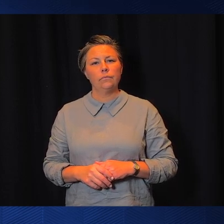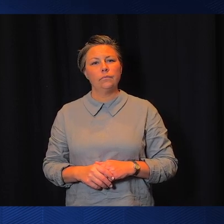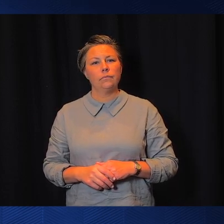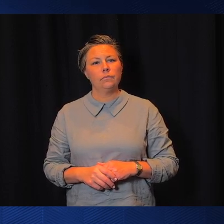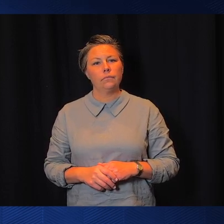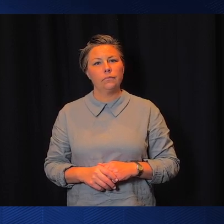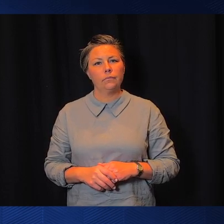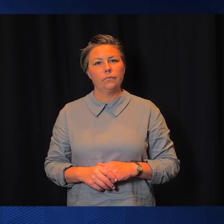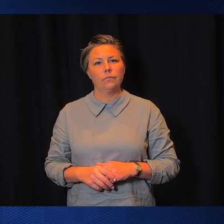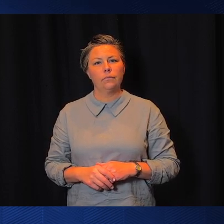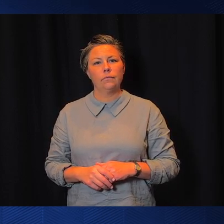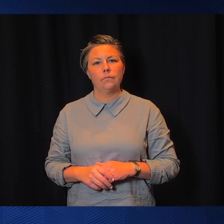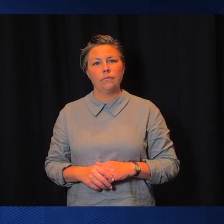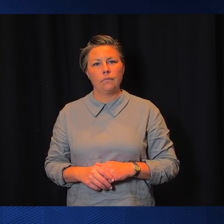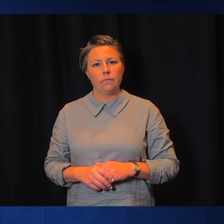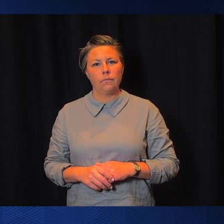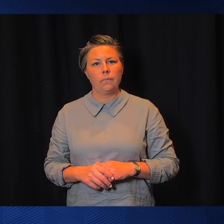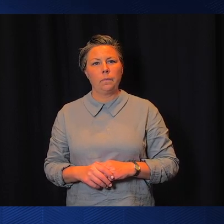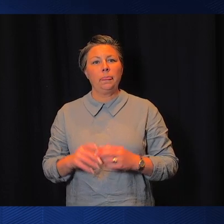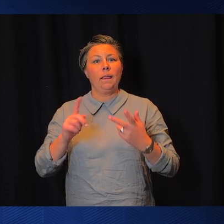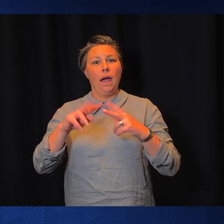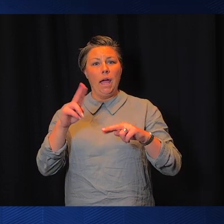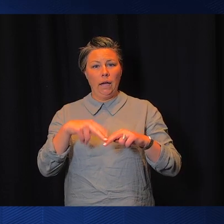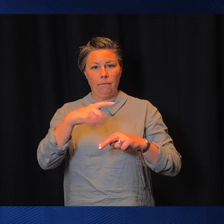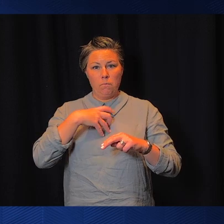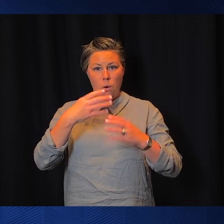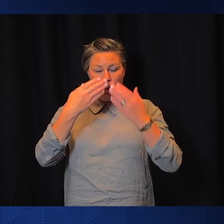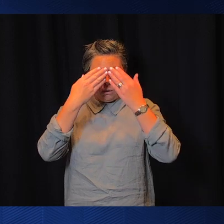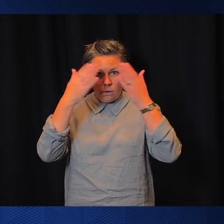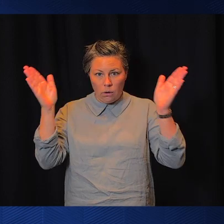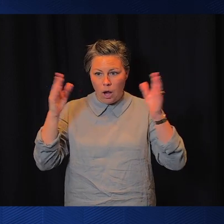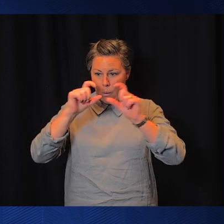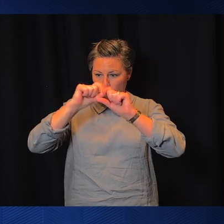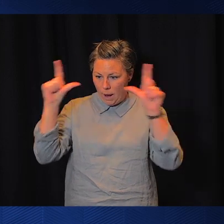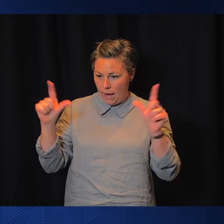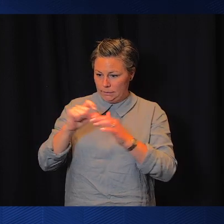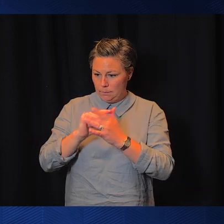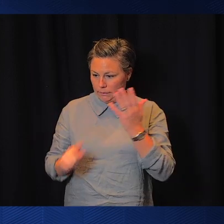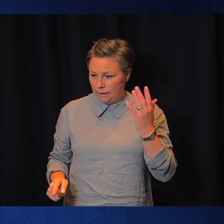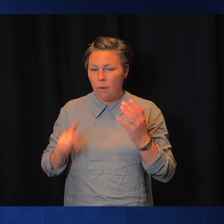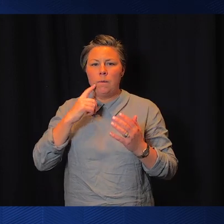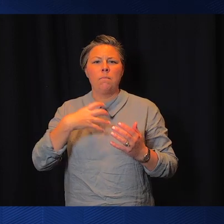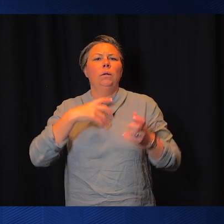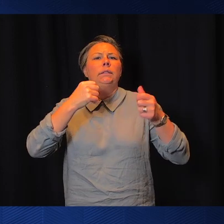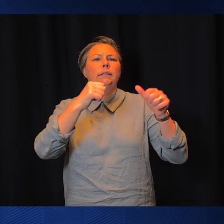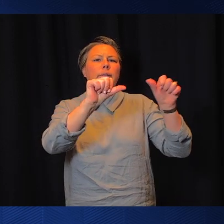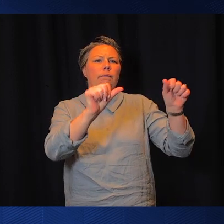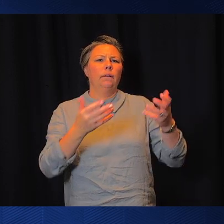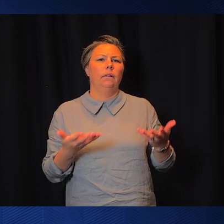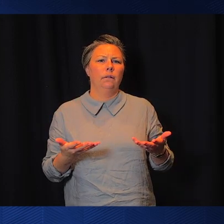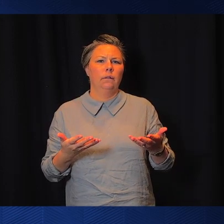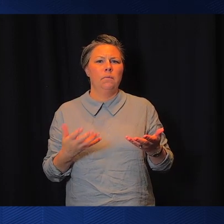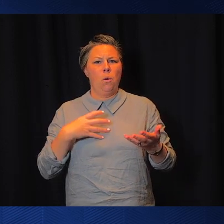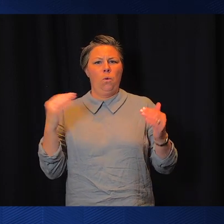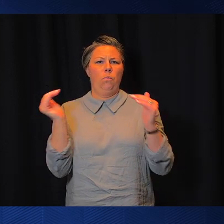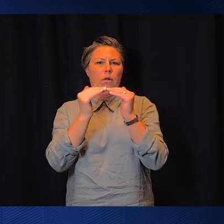other local partners. Equal participation practice lower attitudinal